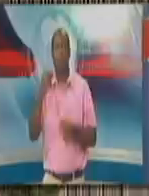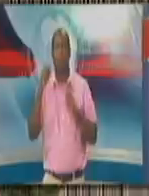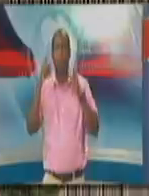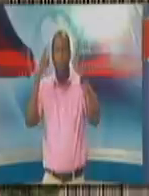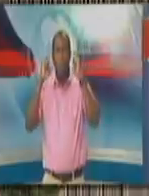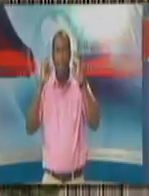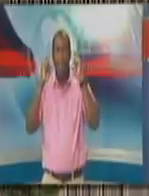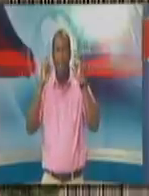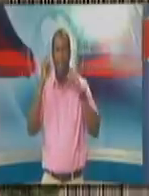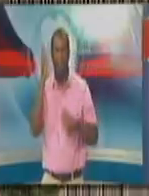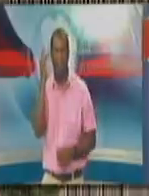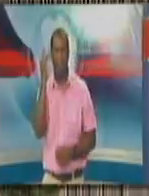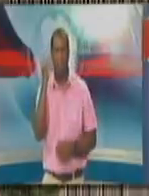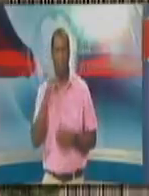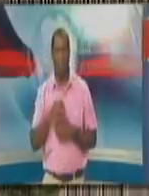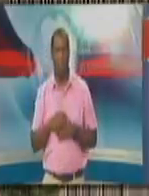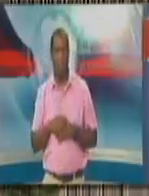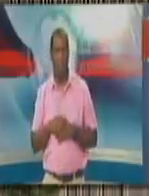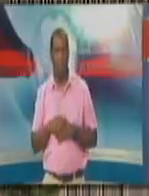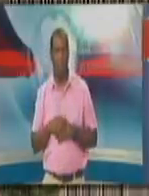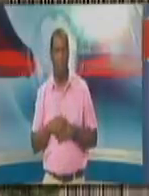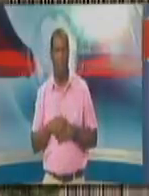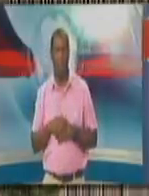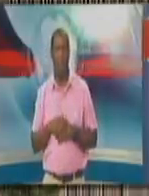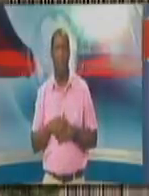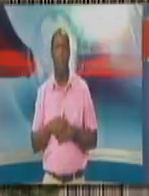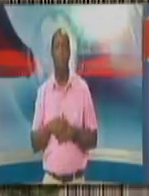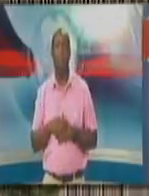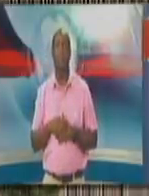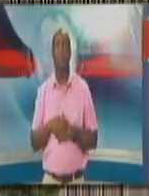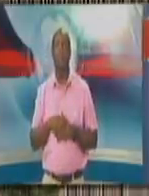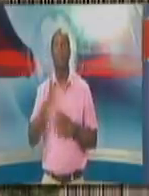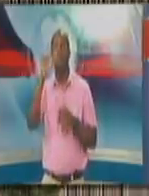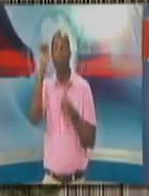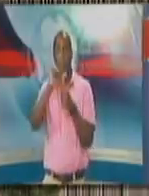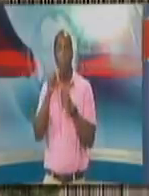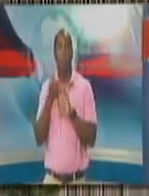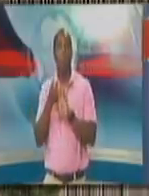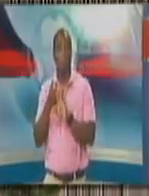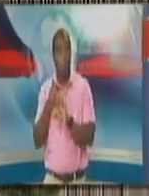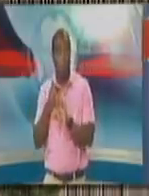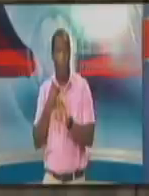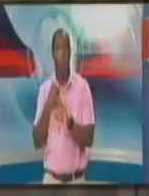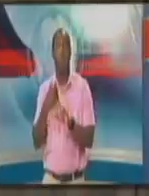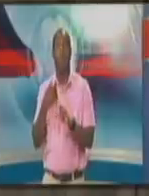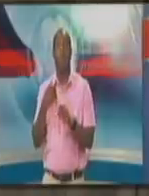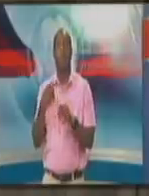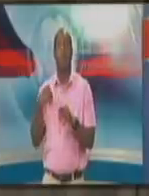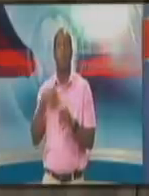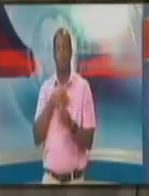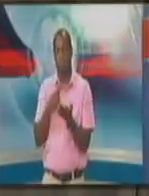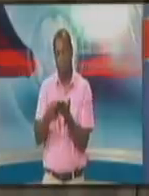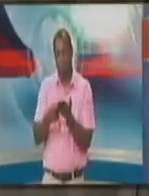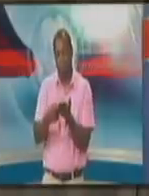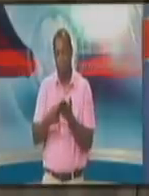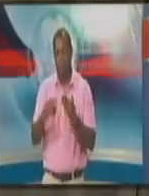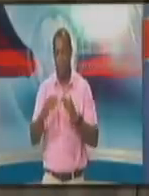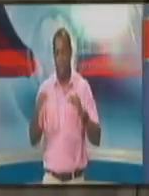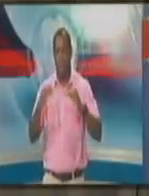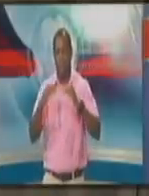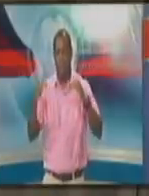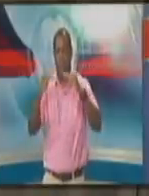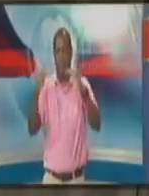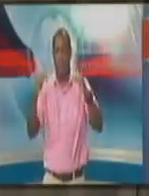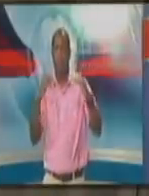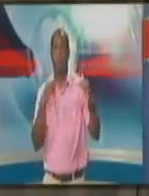discussed levels of risk for healthcare workers on this press conference before. So we have stratified the way we are seeing patients